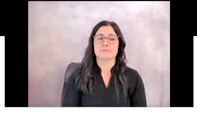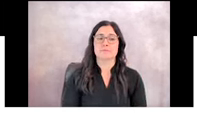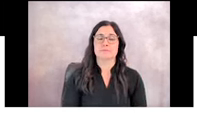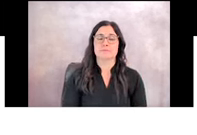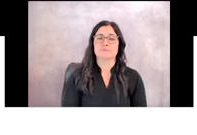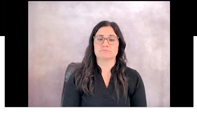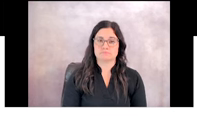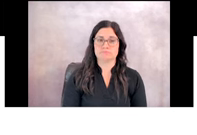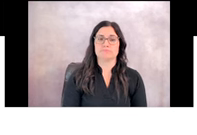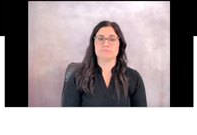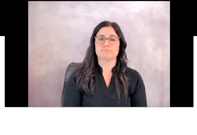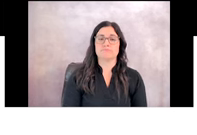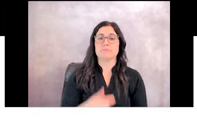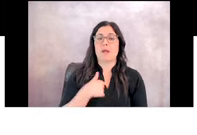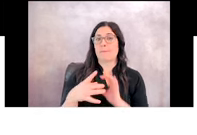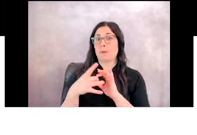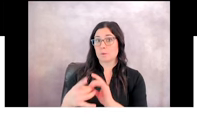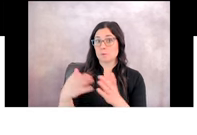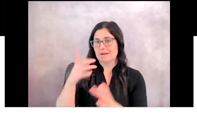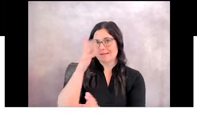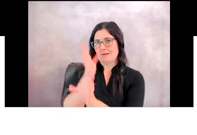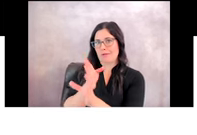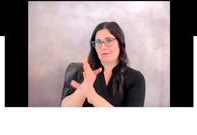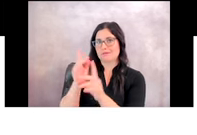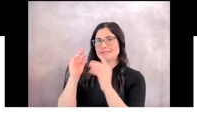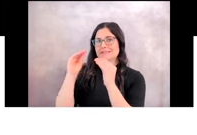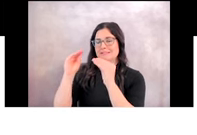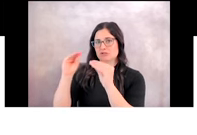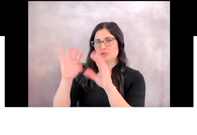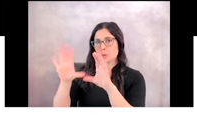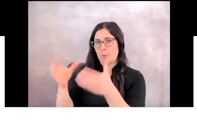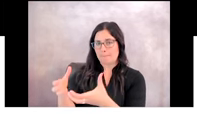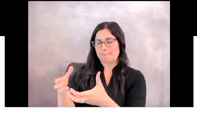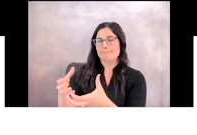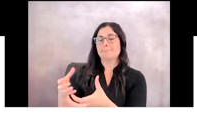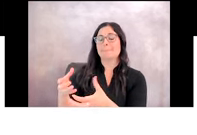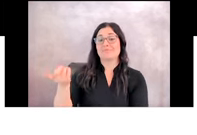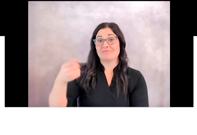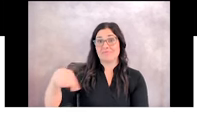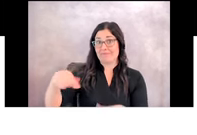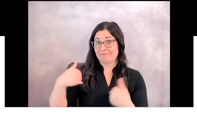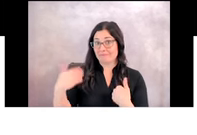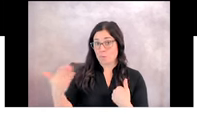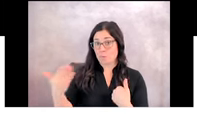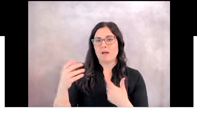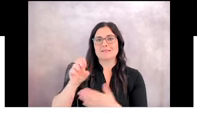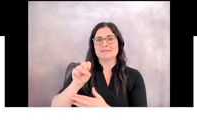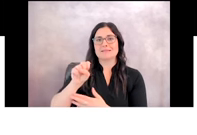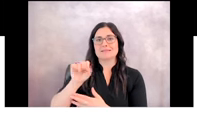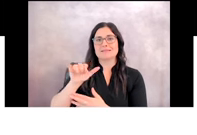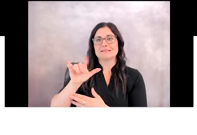Yeah, I belong to a teaching of psychology group, and they have what's called a syllabus